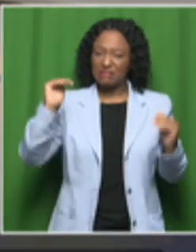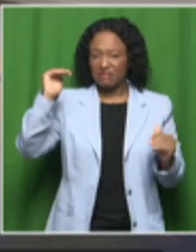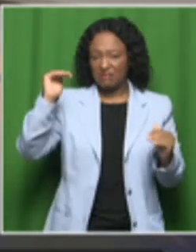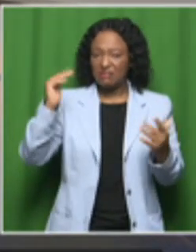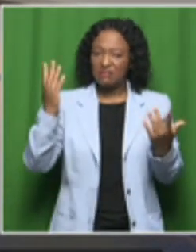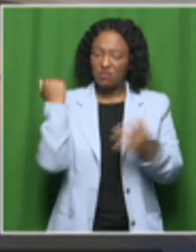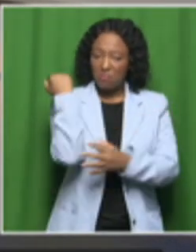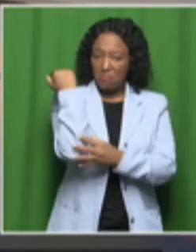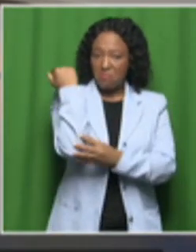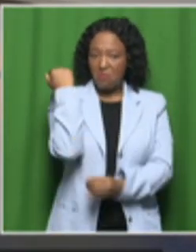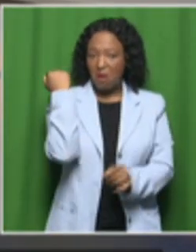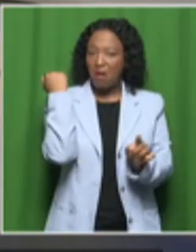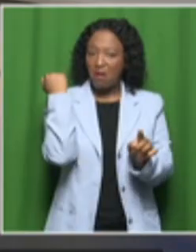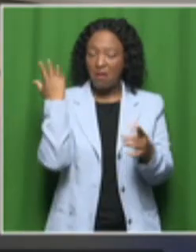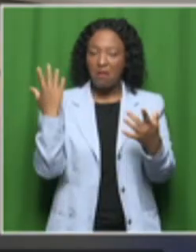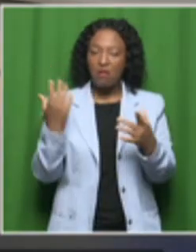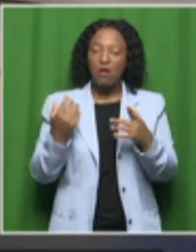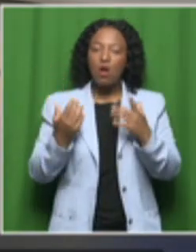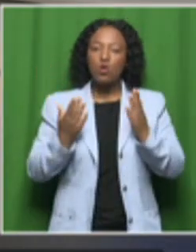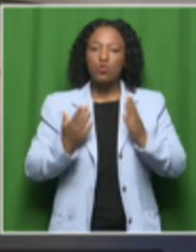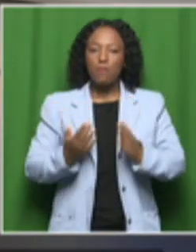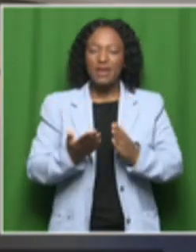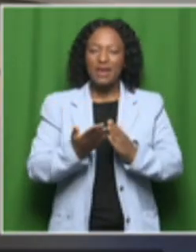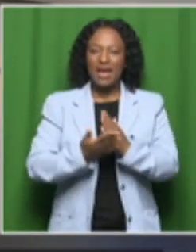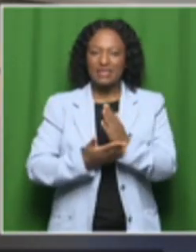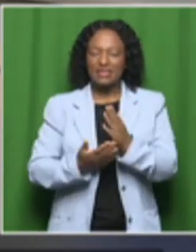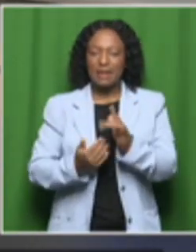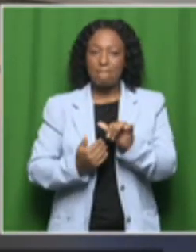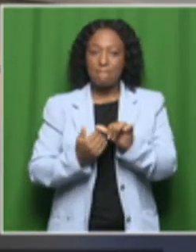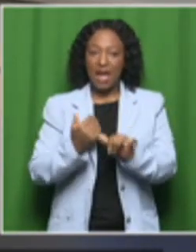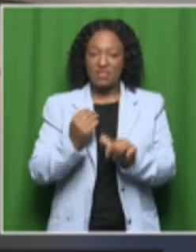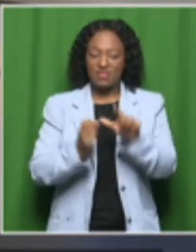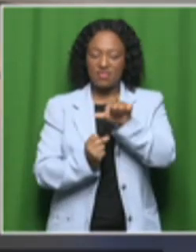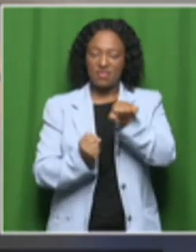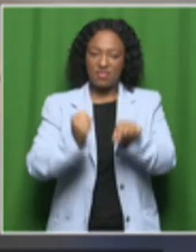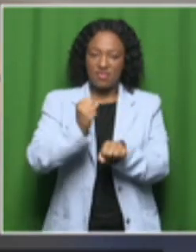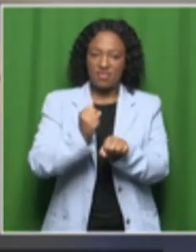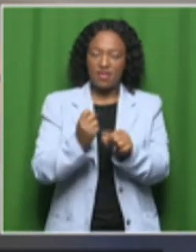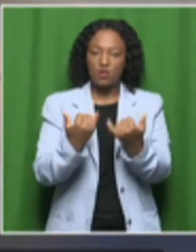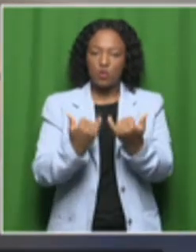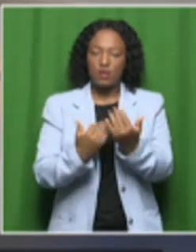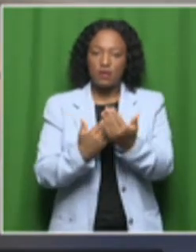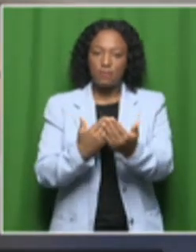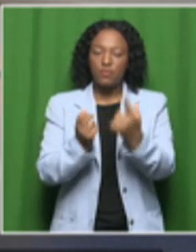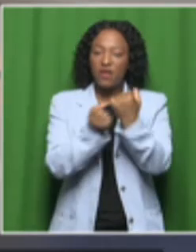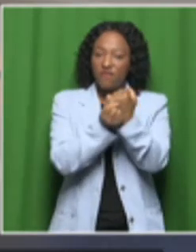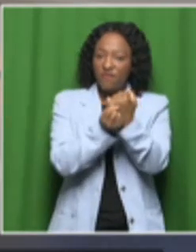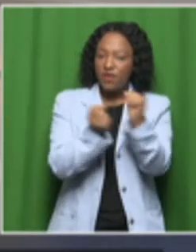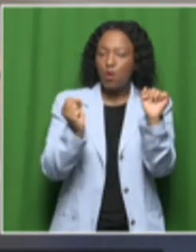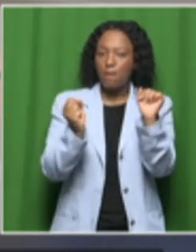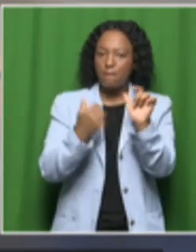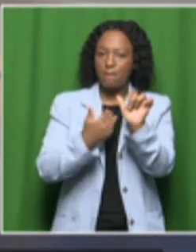It's Human Rights Month. That's just concluding today. We're also entering Freedom Month. Talk to us a little bit more about the timing of that